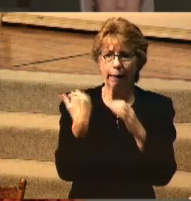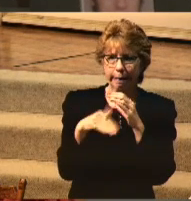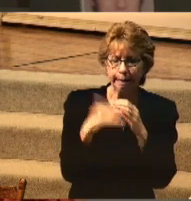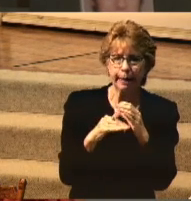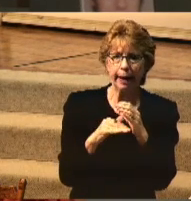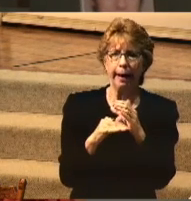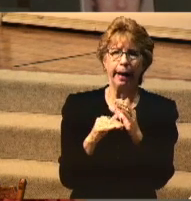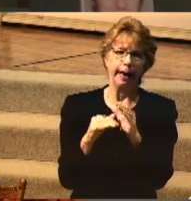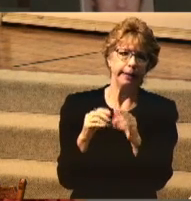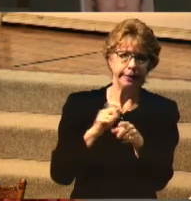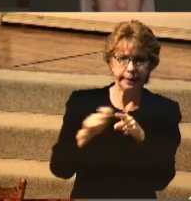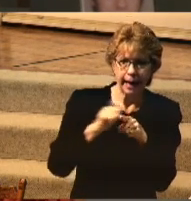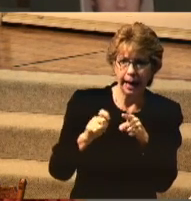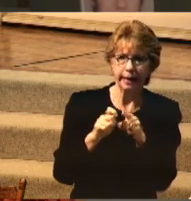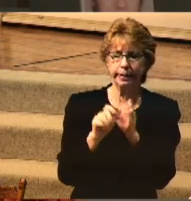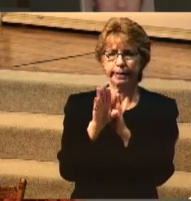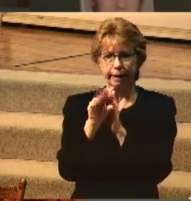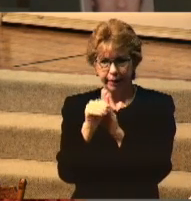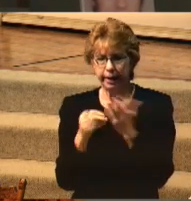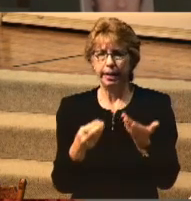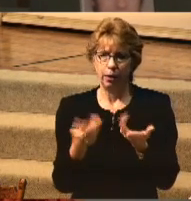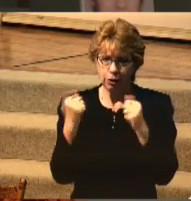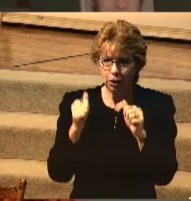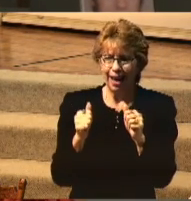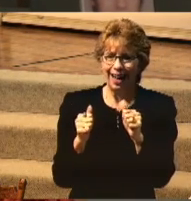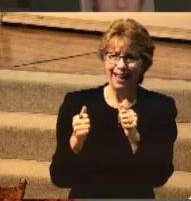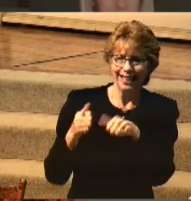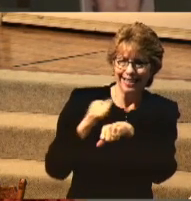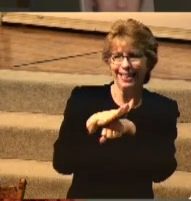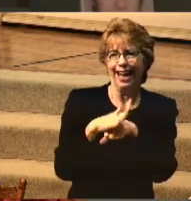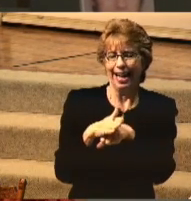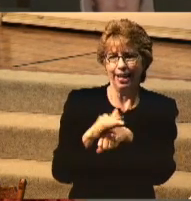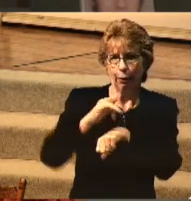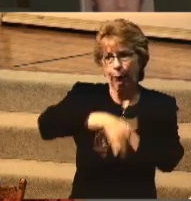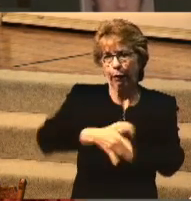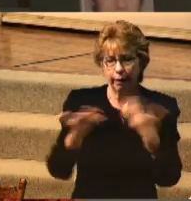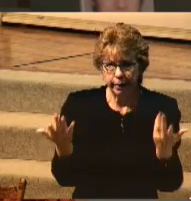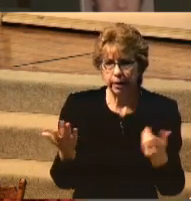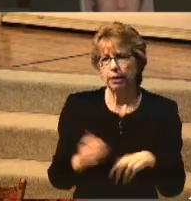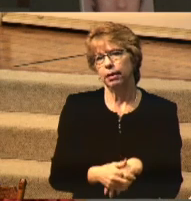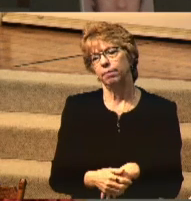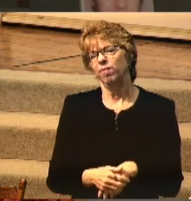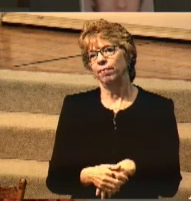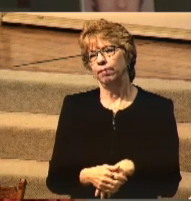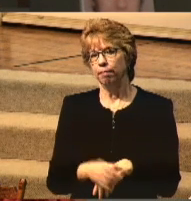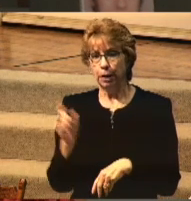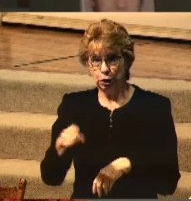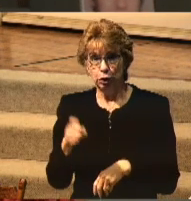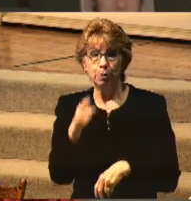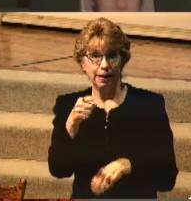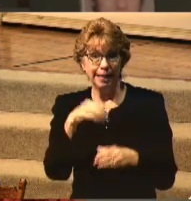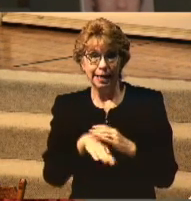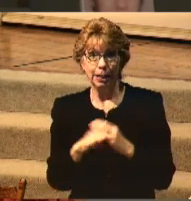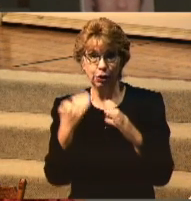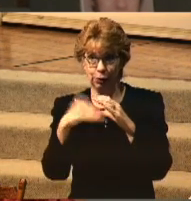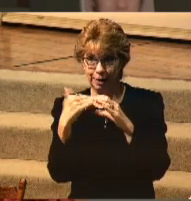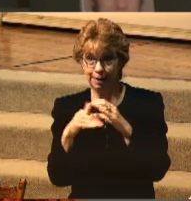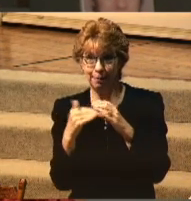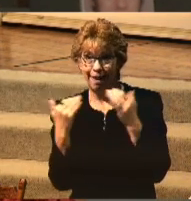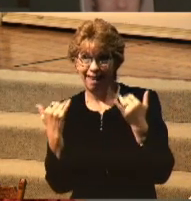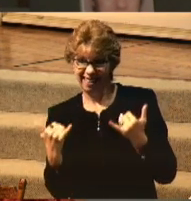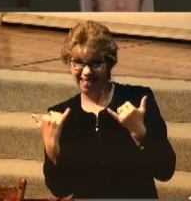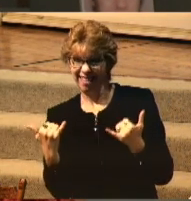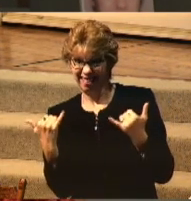that. And I was trying to get it out earlier to you this afternoon, but it should be in your inbox when you get home.